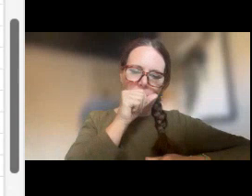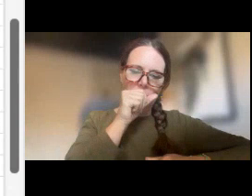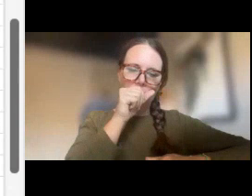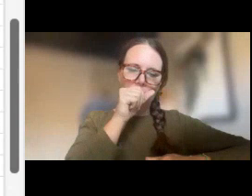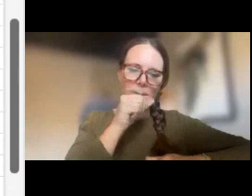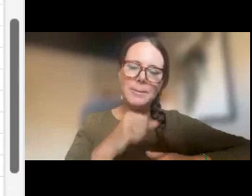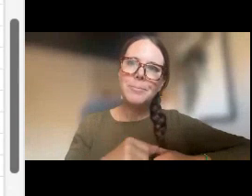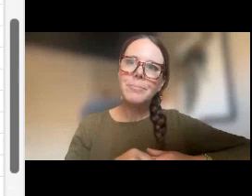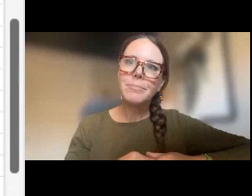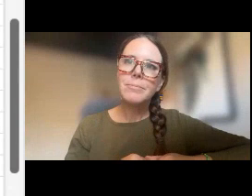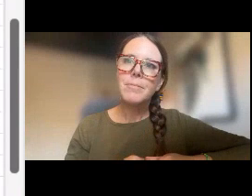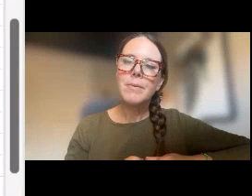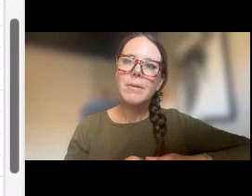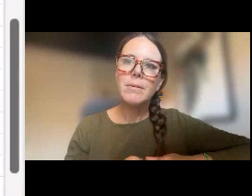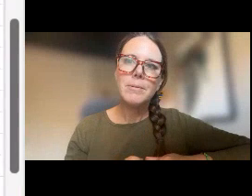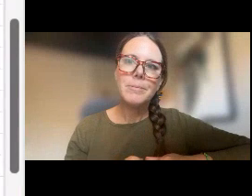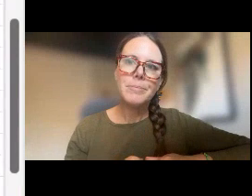thumbs up.